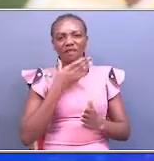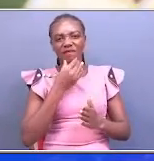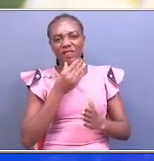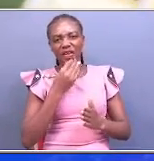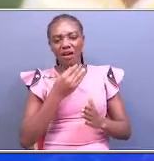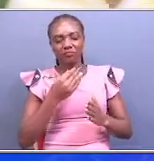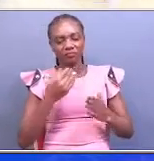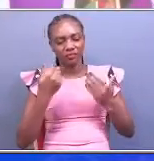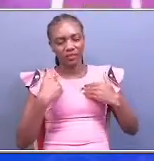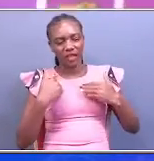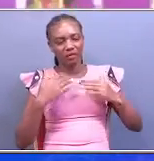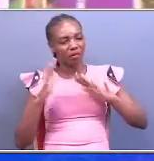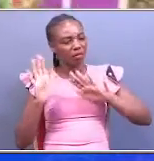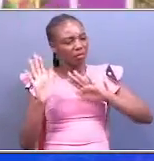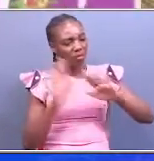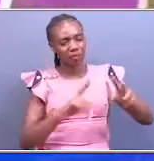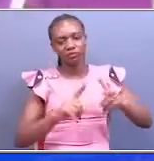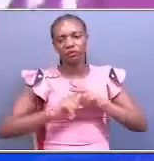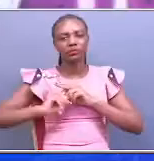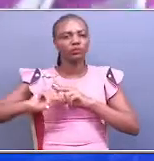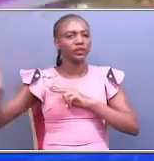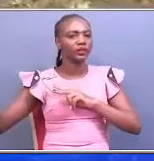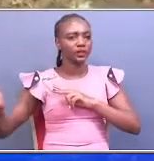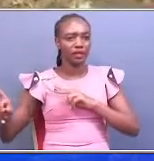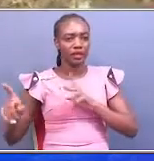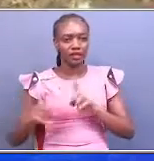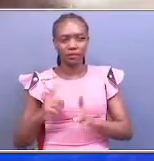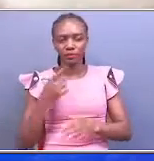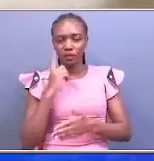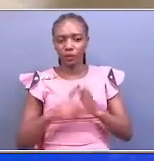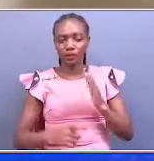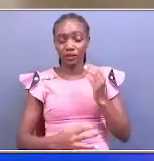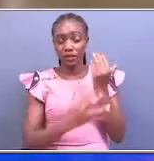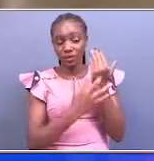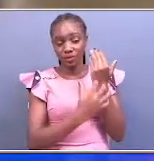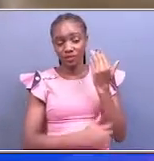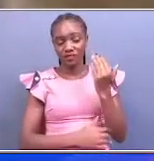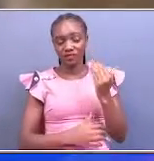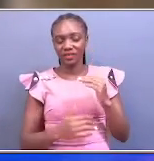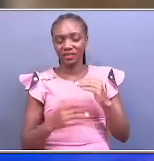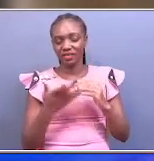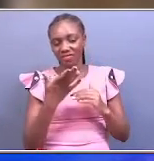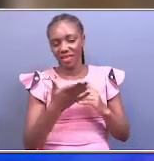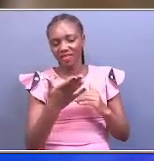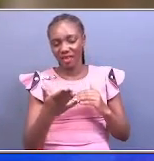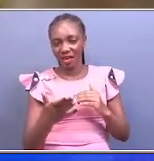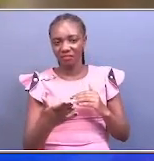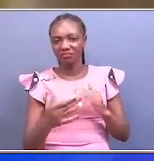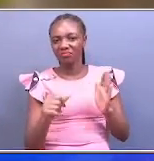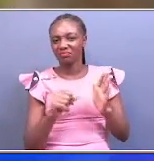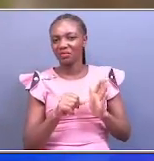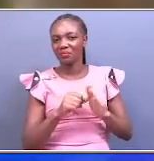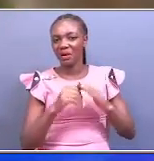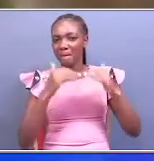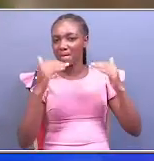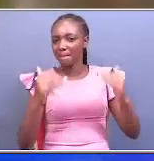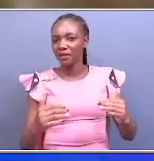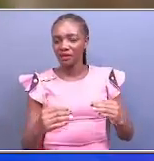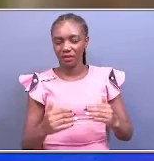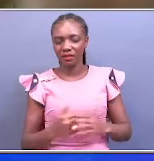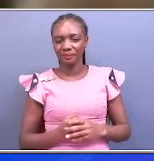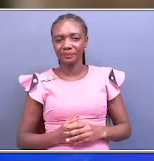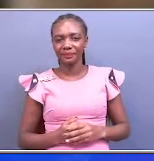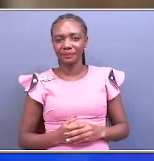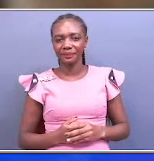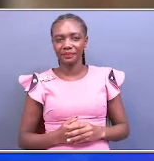Nikalazimika kutoka kwetu. They explain how poverty and indulgence into early relationships thrusted them into this life. There